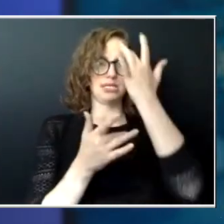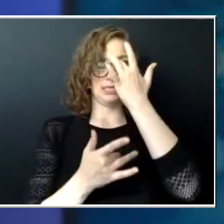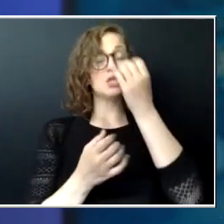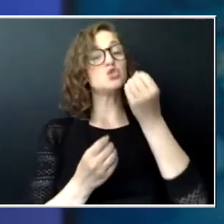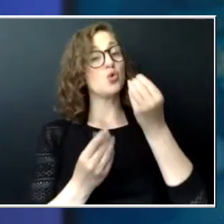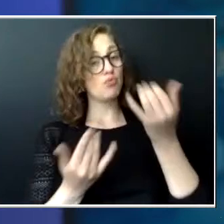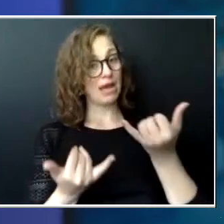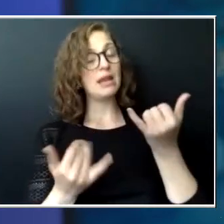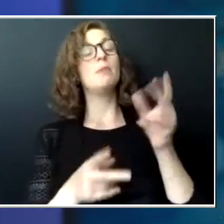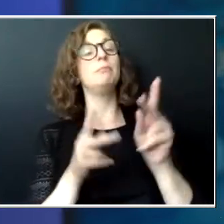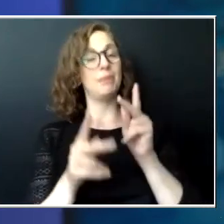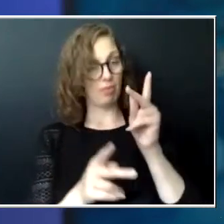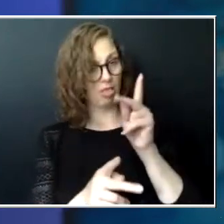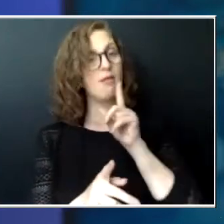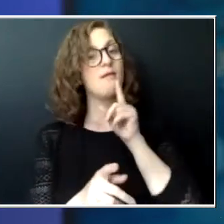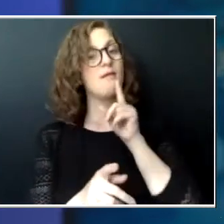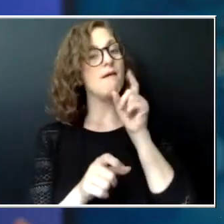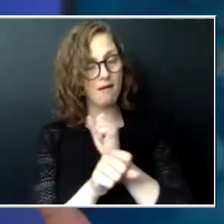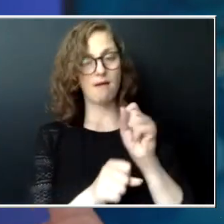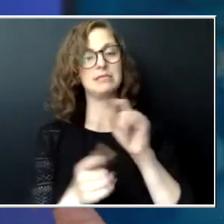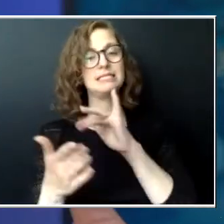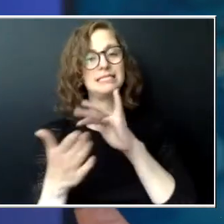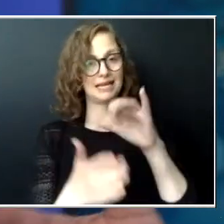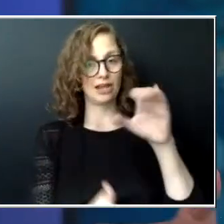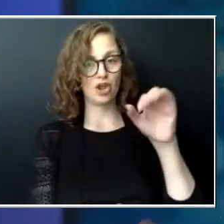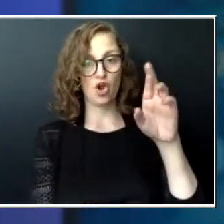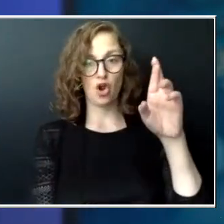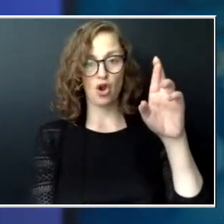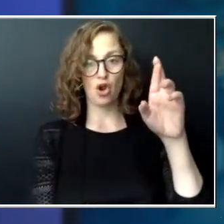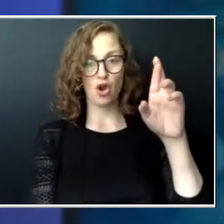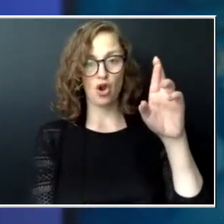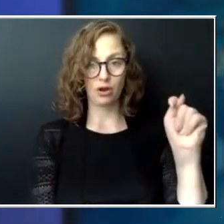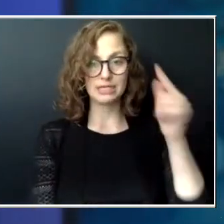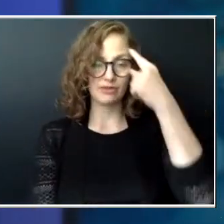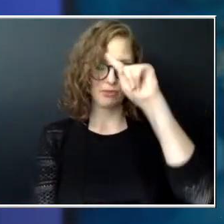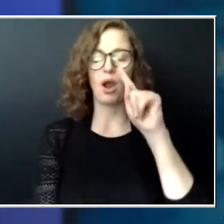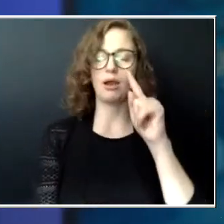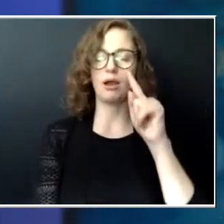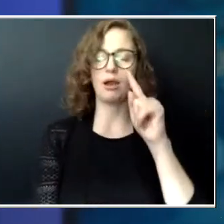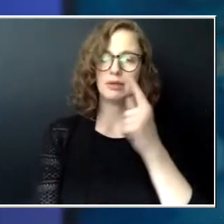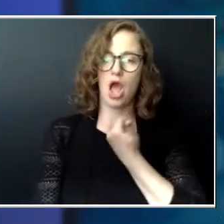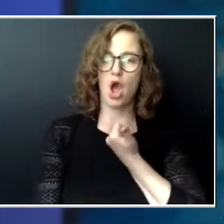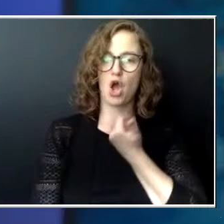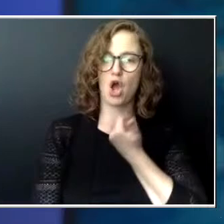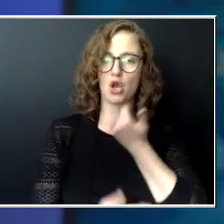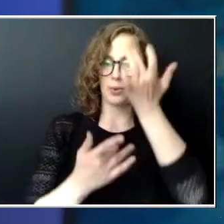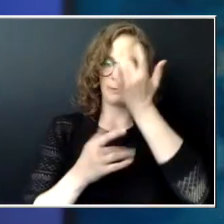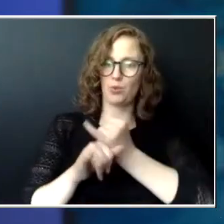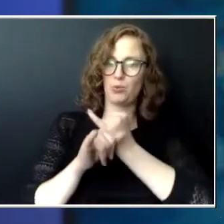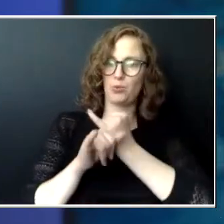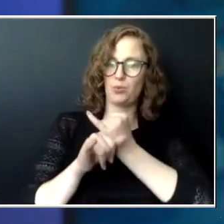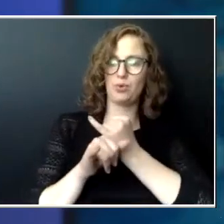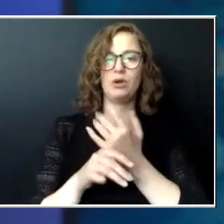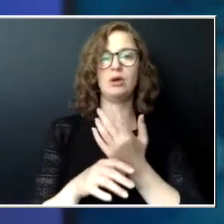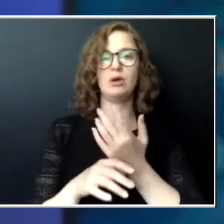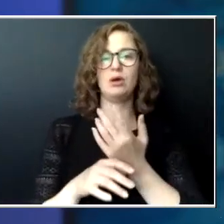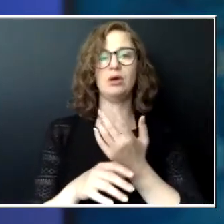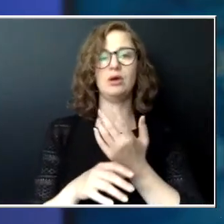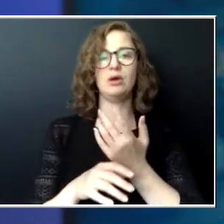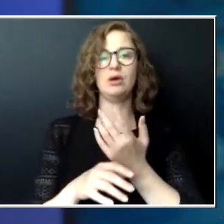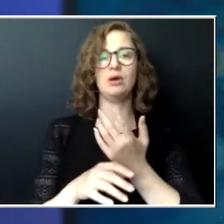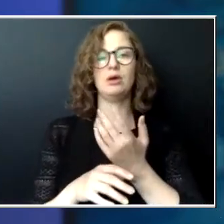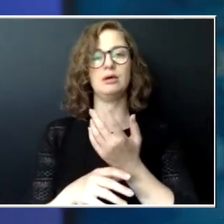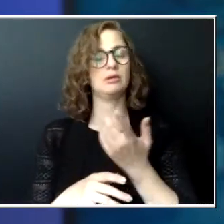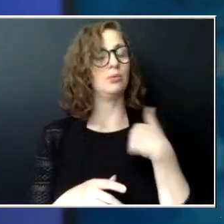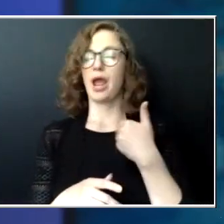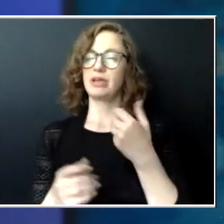a new frontier for CAR T, actually. The same CD19 directed CAR Ts, where we're having a whole wave of clinical trials